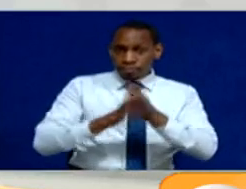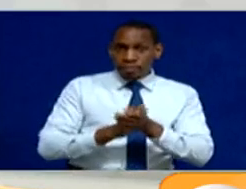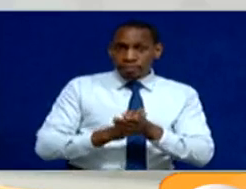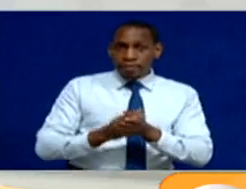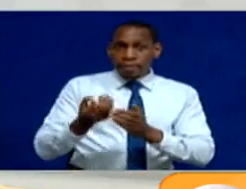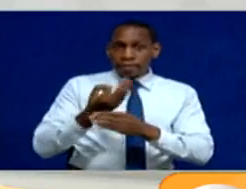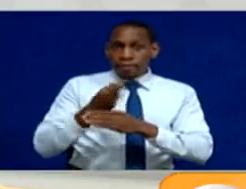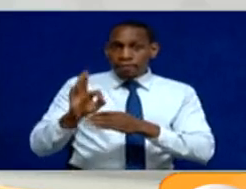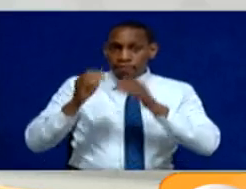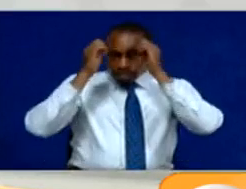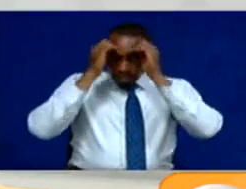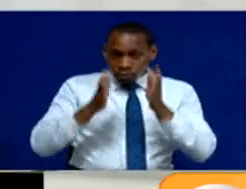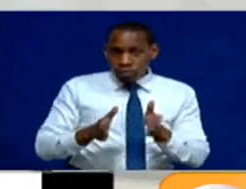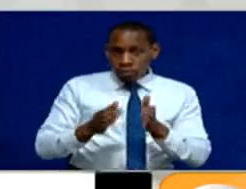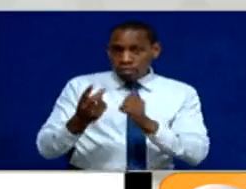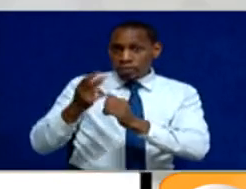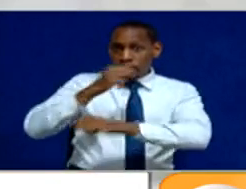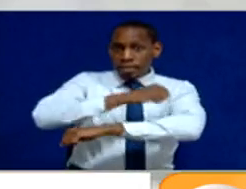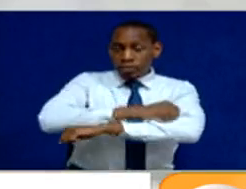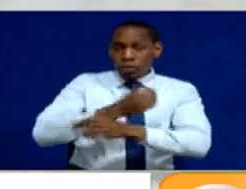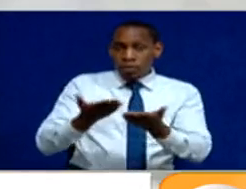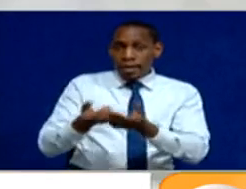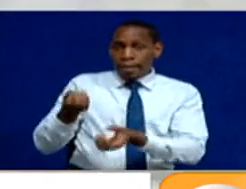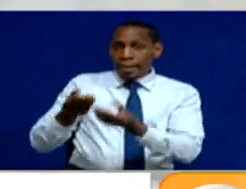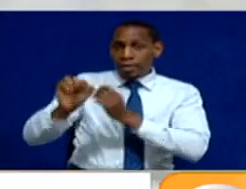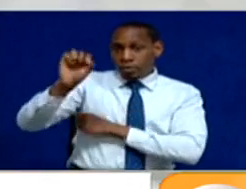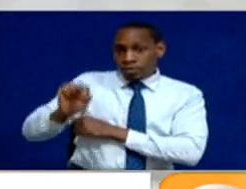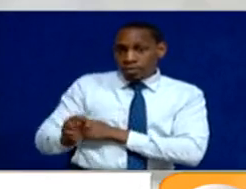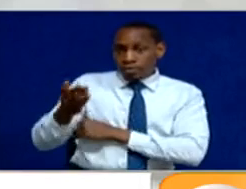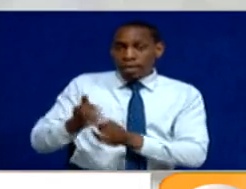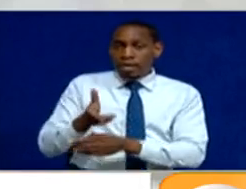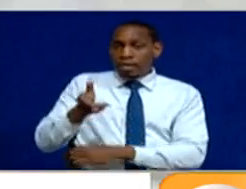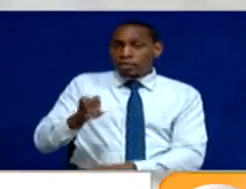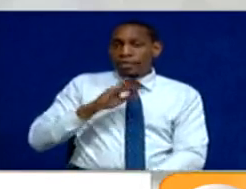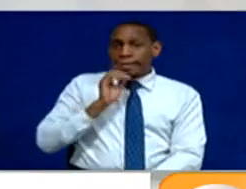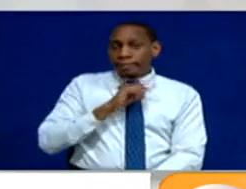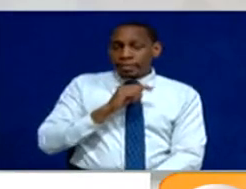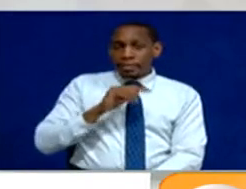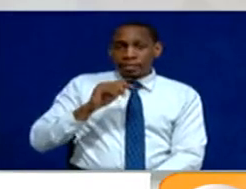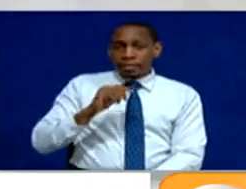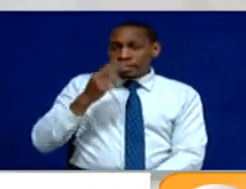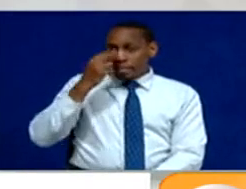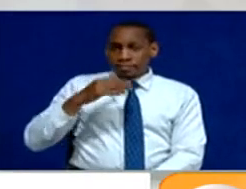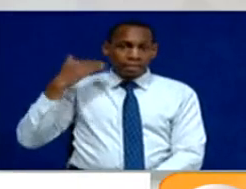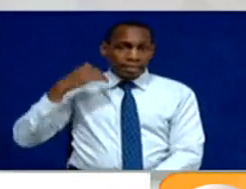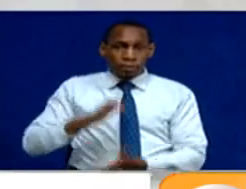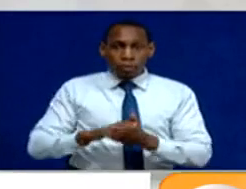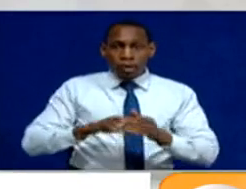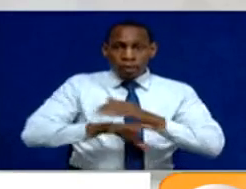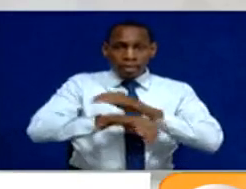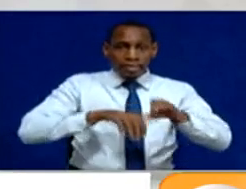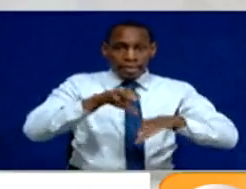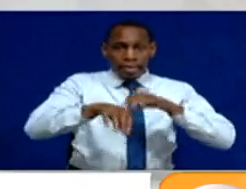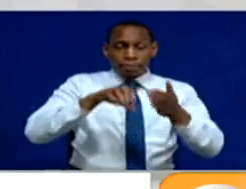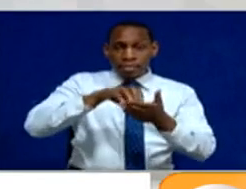A Form 3 student at Tuyotich Secondary School in Baringo South was shot dead by suspected bandits in a cattle